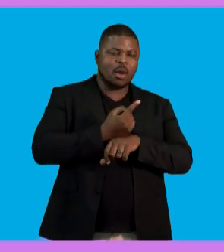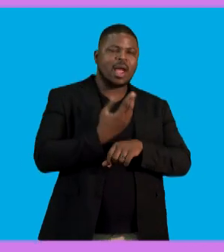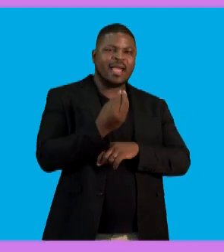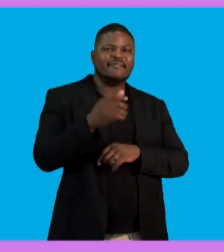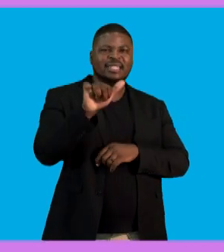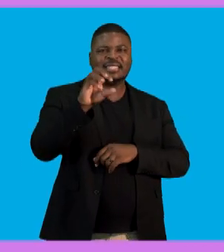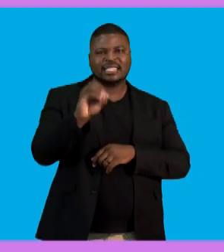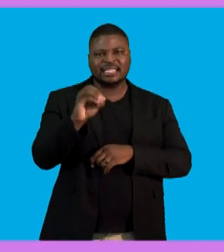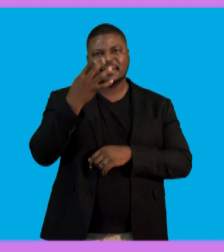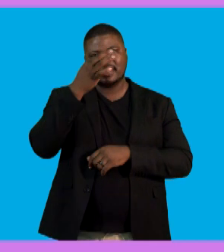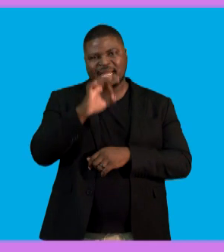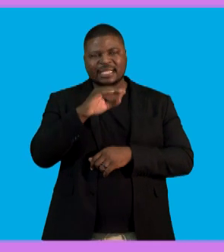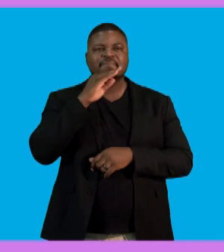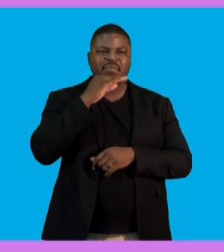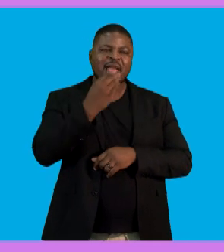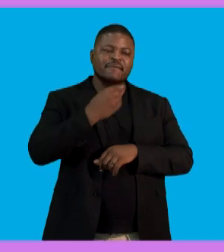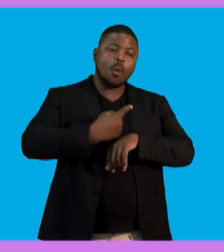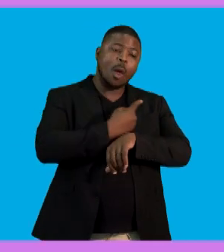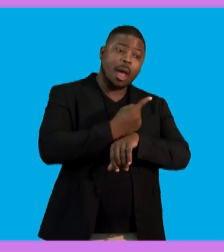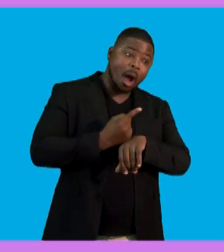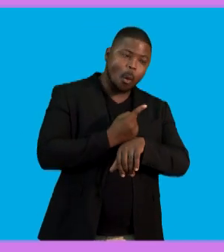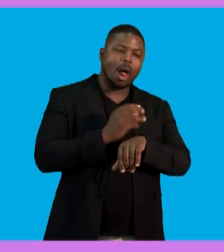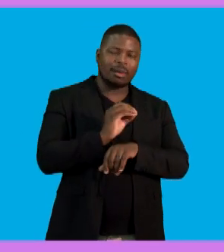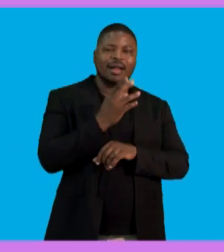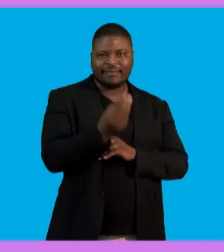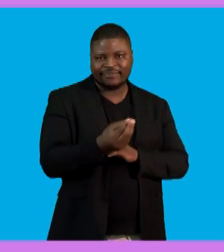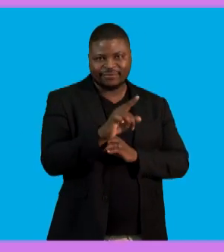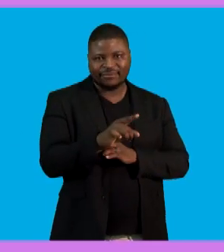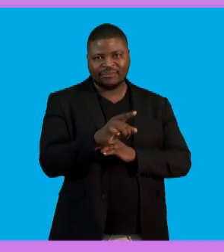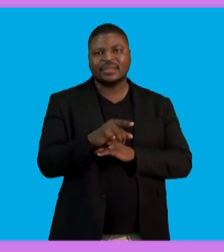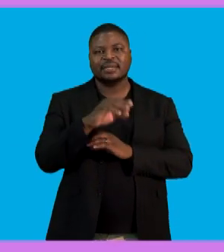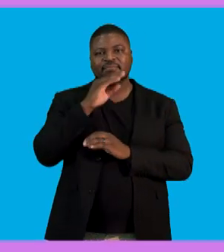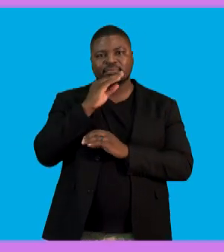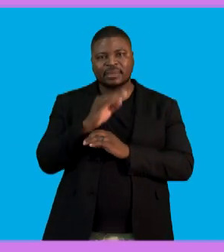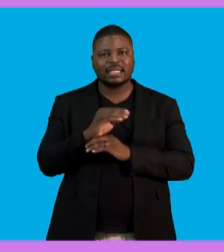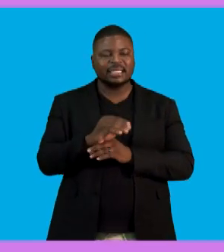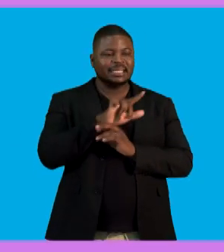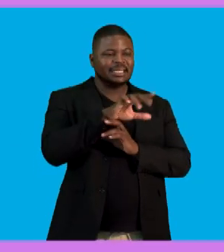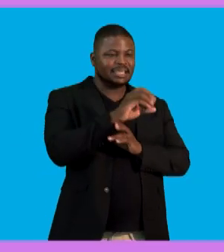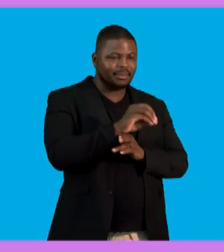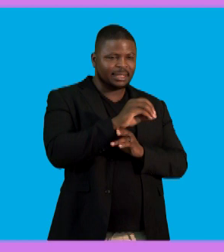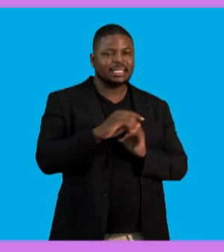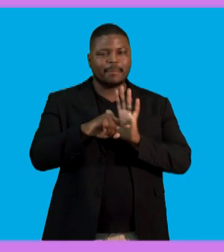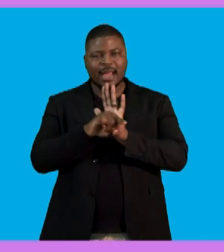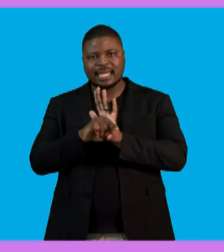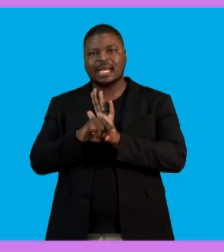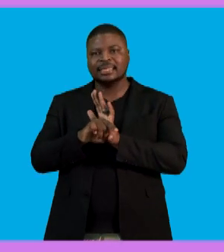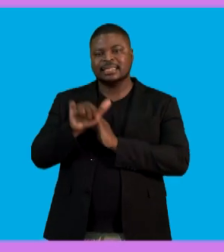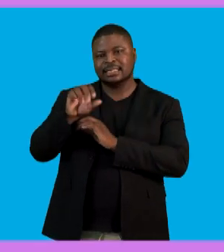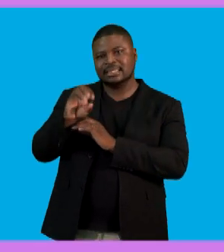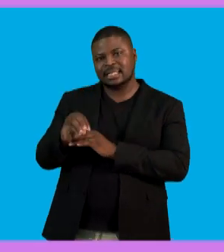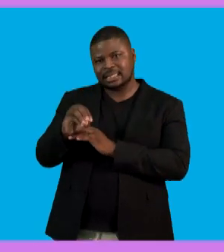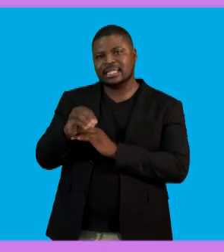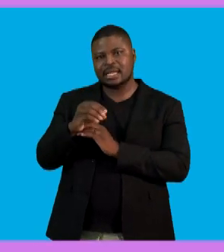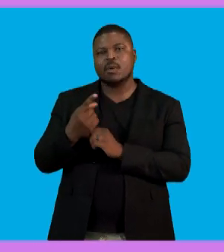hour, so it means we already have an hour here. So when we say 70 minus 60, we still get a few minutes, which is 10